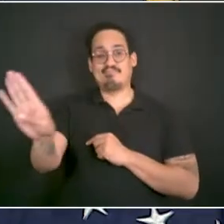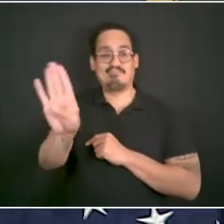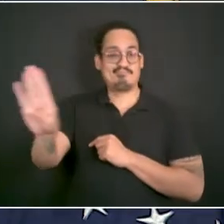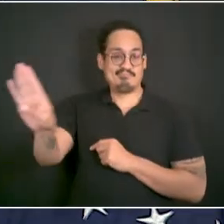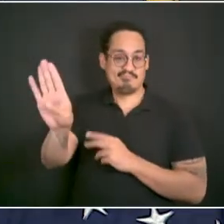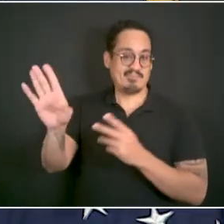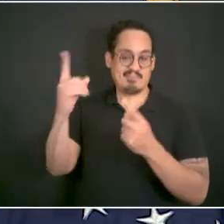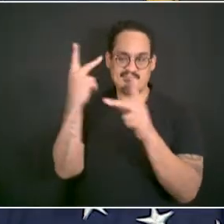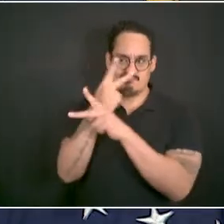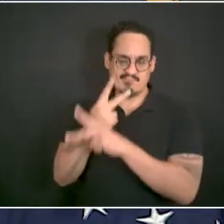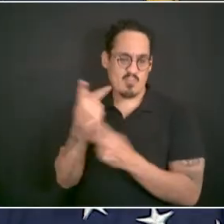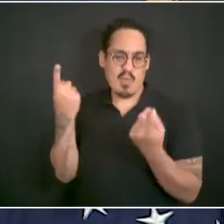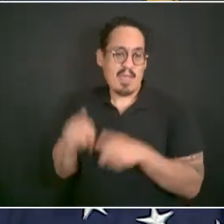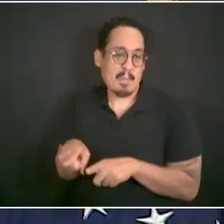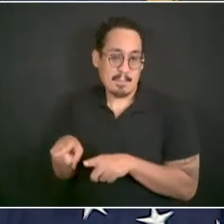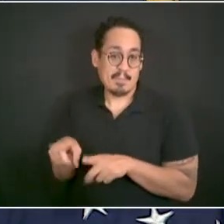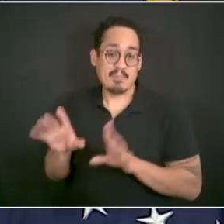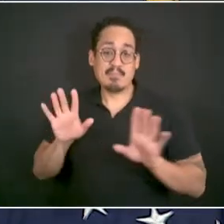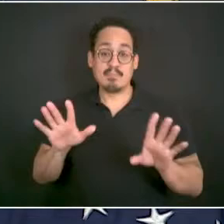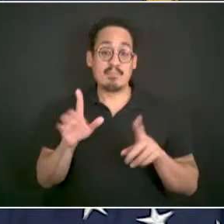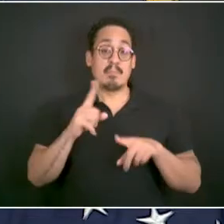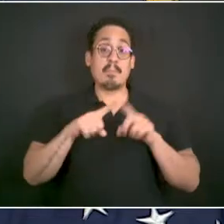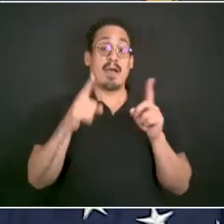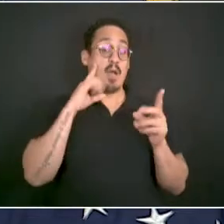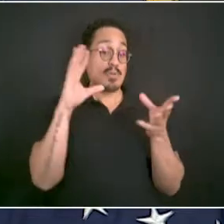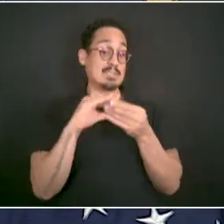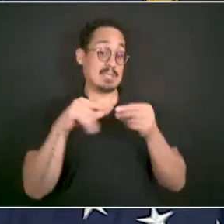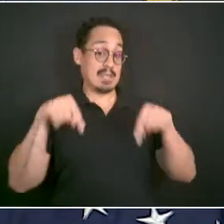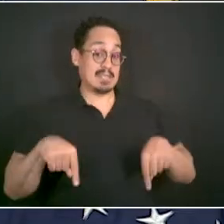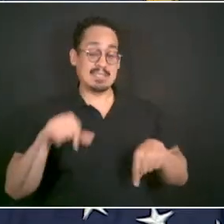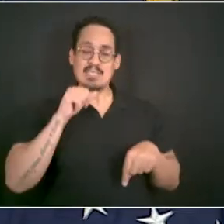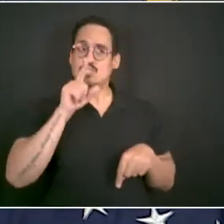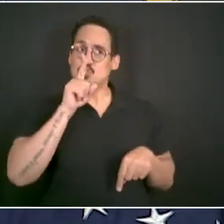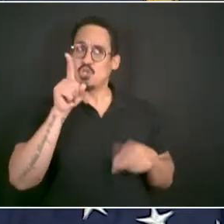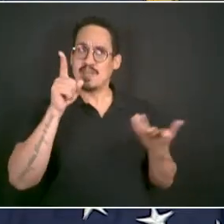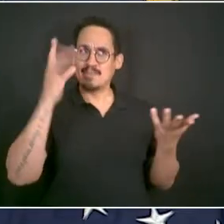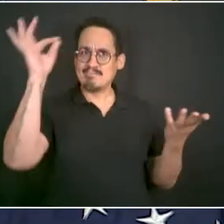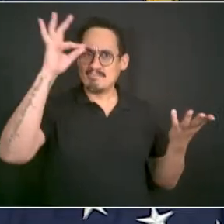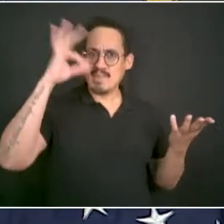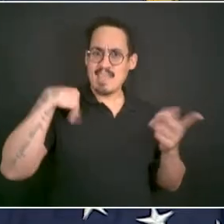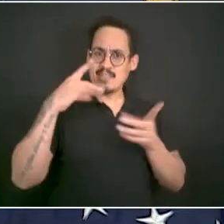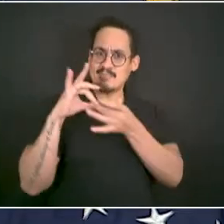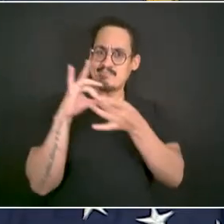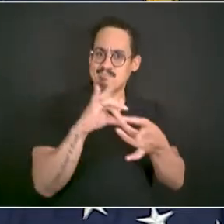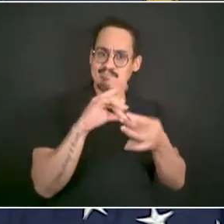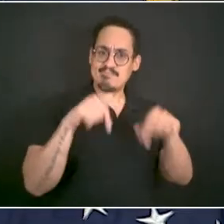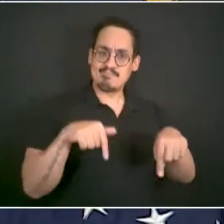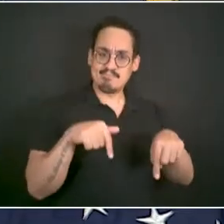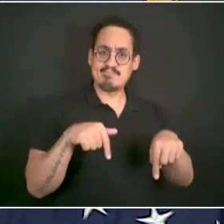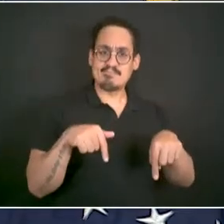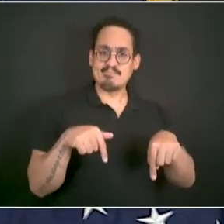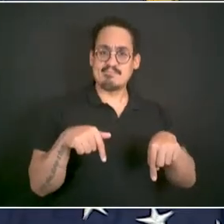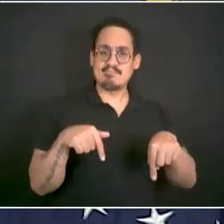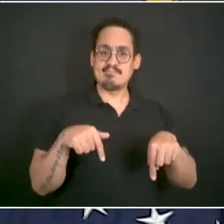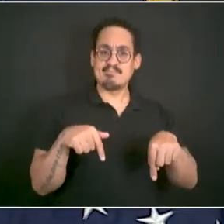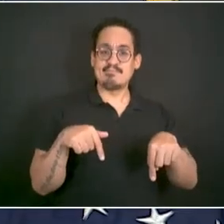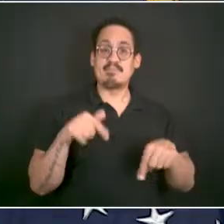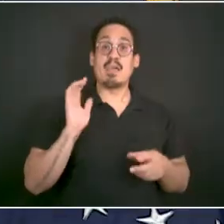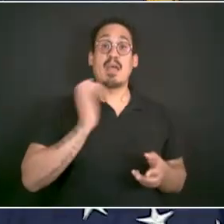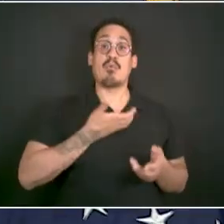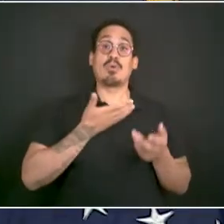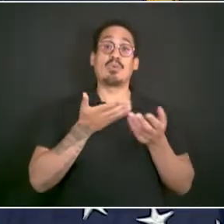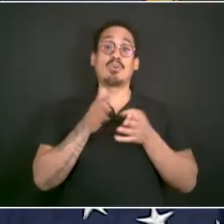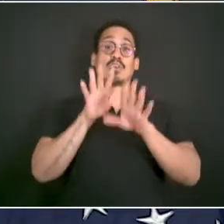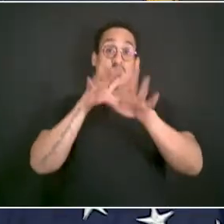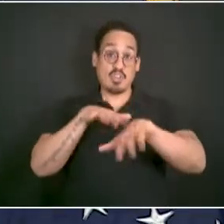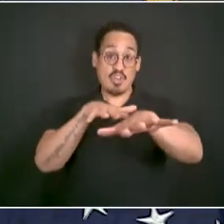this, not knowing if it had anything to do with it, our currents and tides are very strong. People